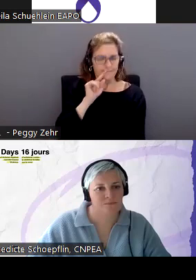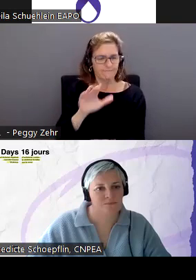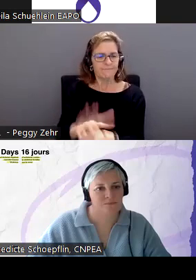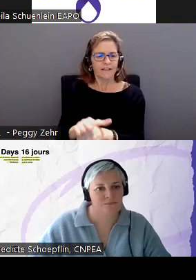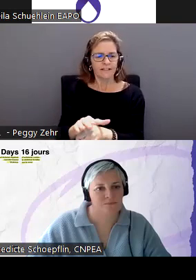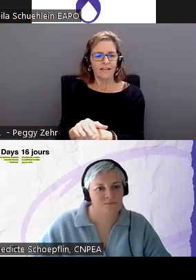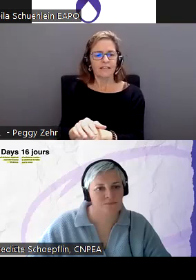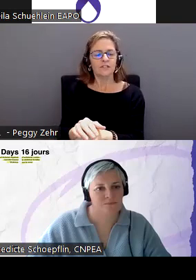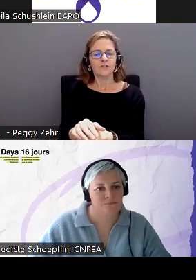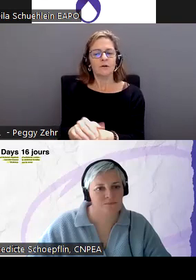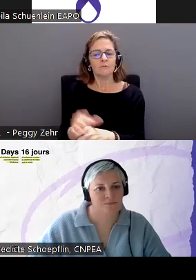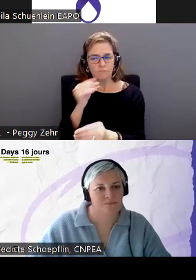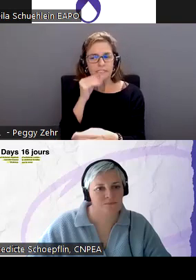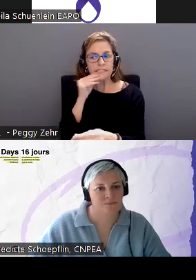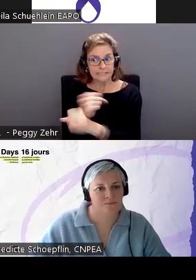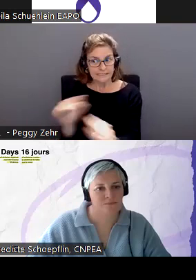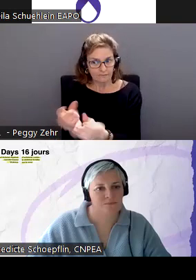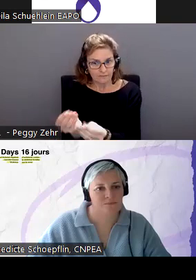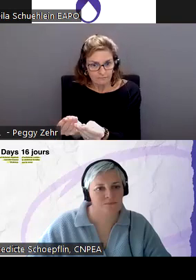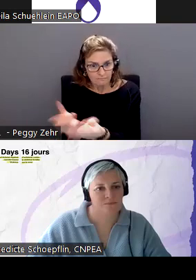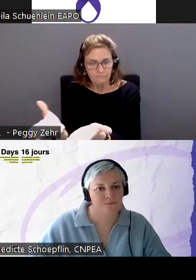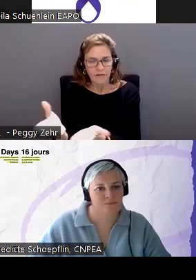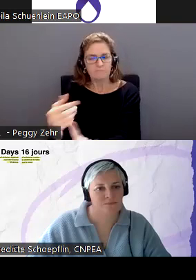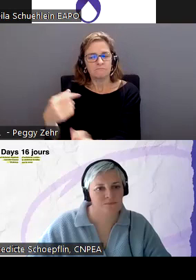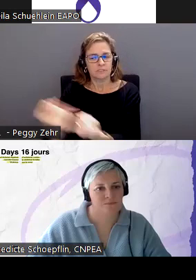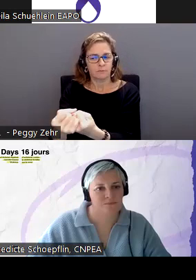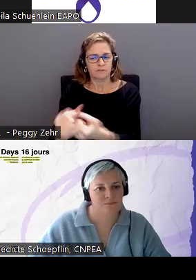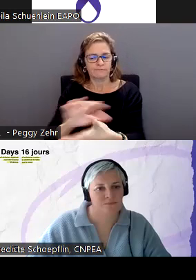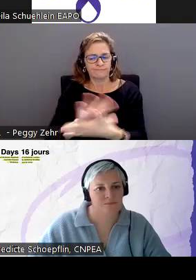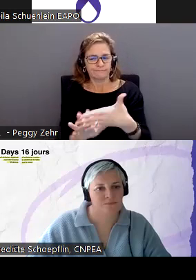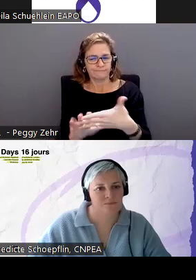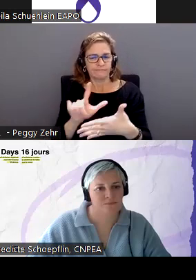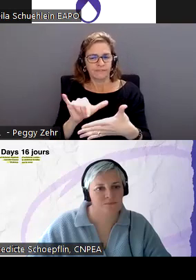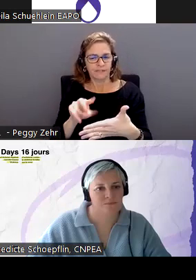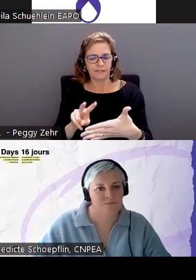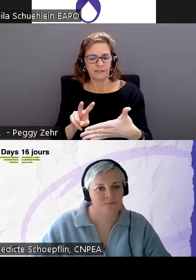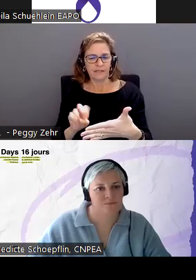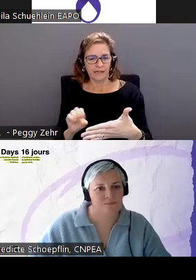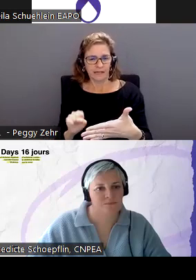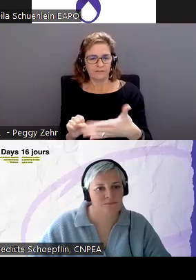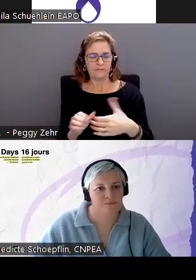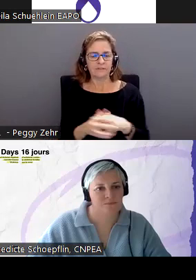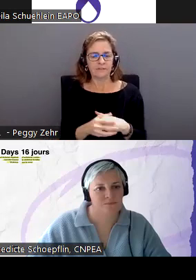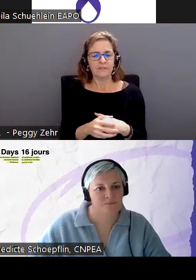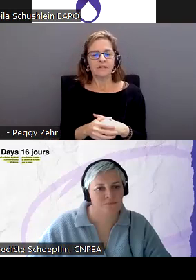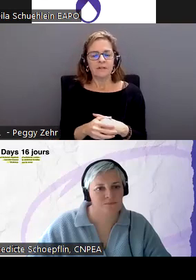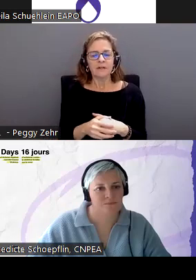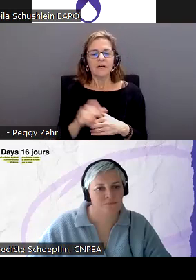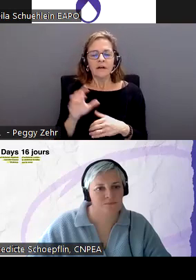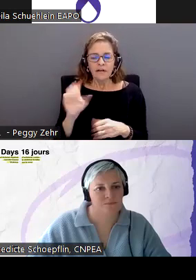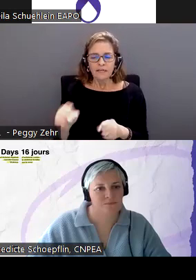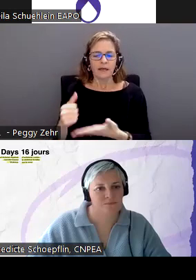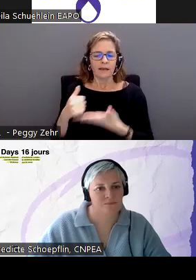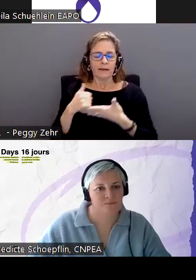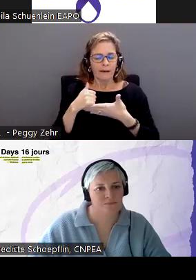that I think can help us move toward recognition of intimate partner violence and referral